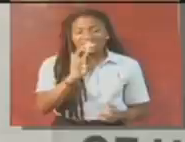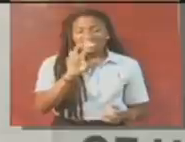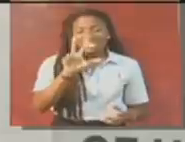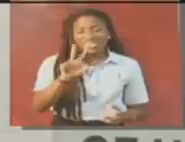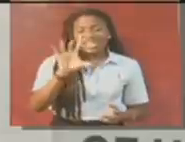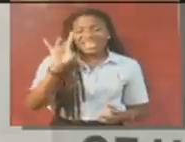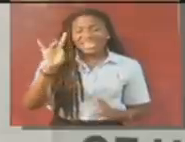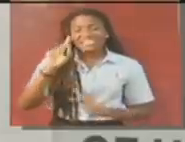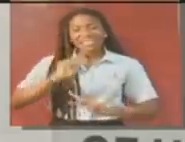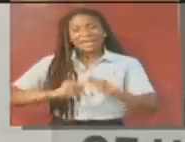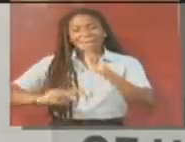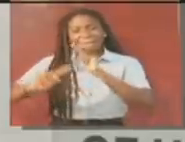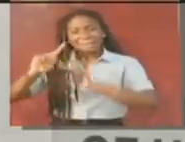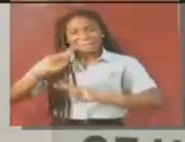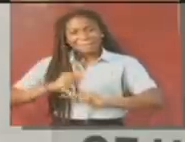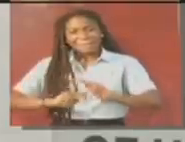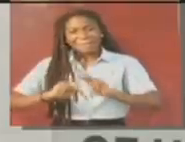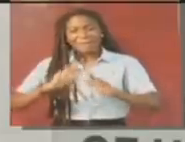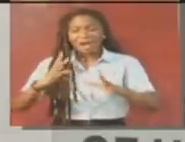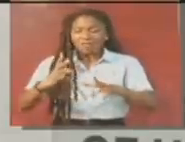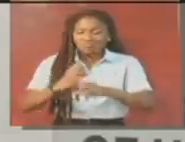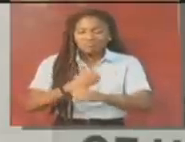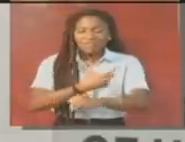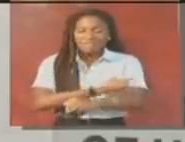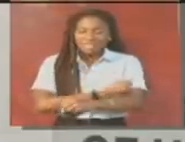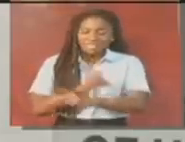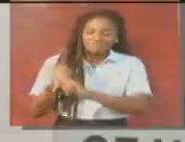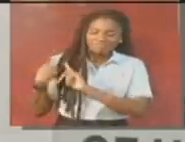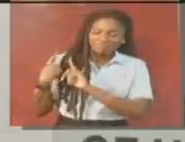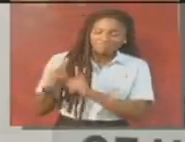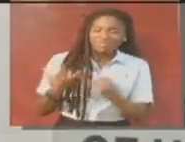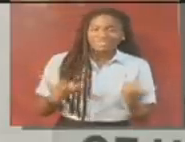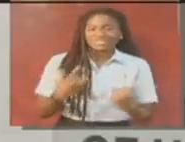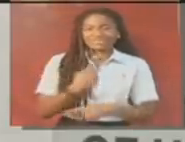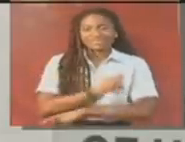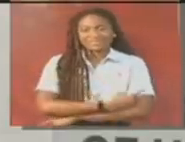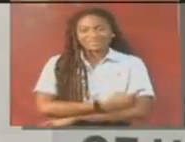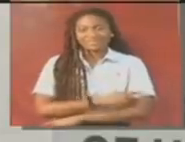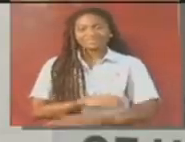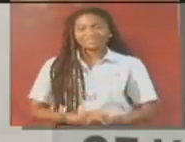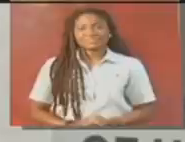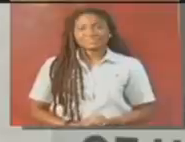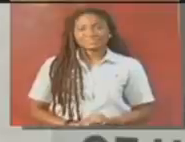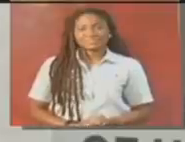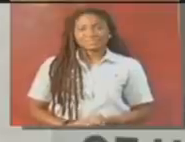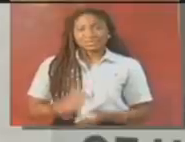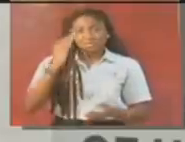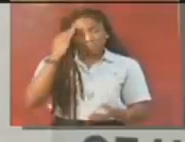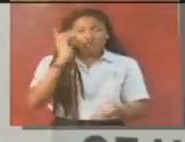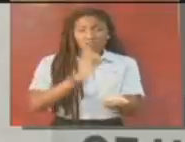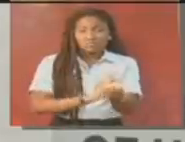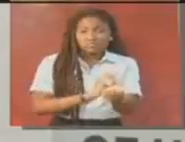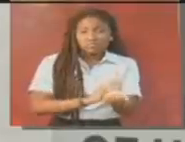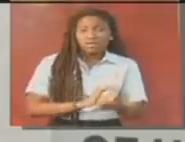38,638 persons vaccinated to date. The target high-risk exposure healthcare workers, persons 60 plus,